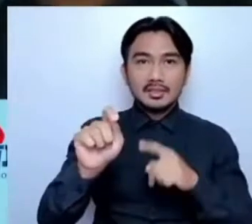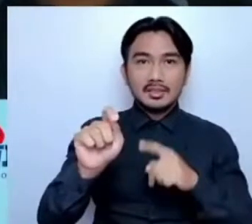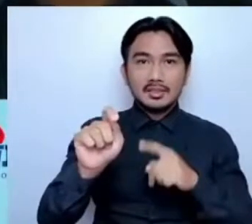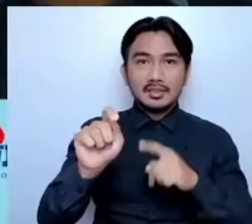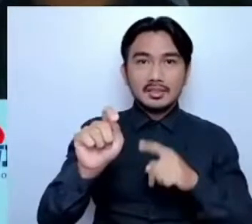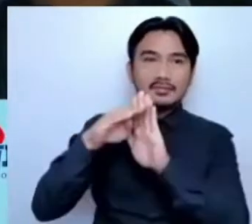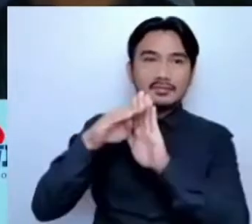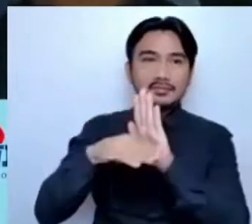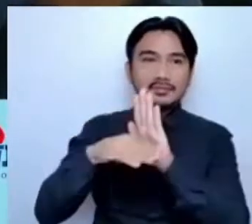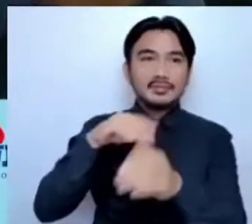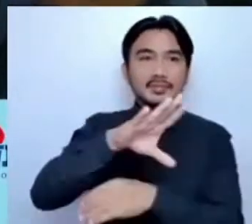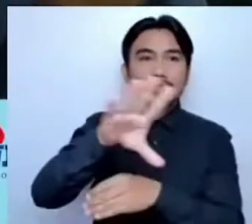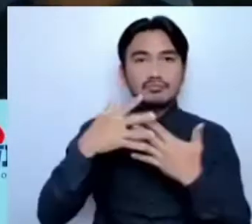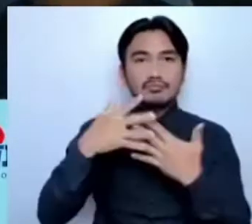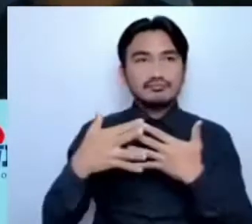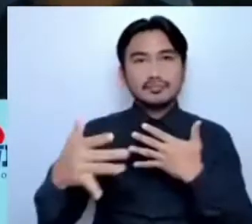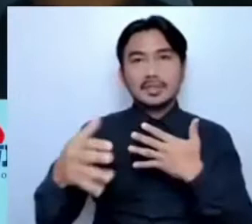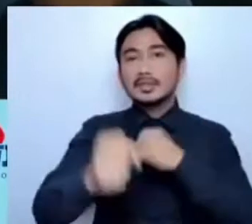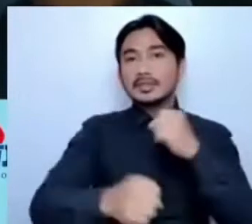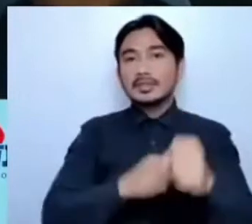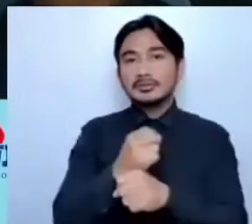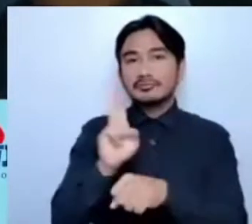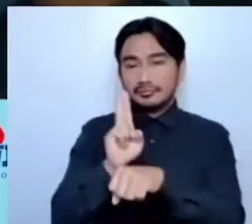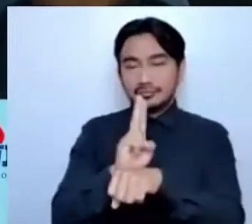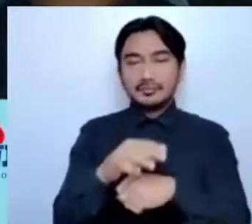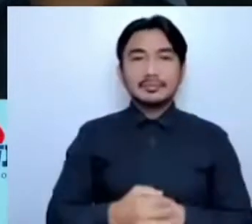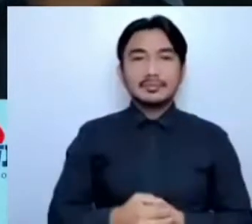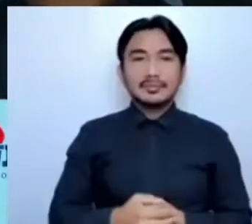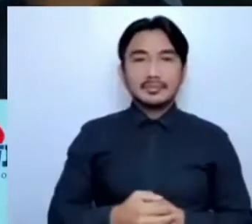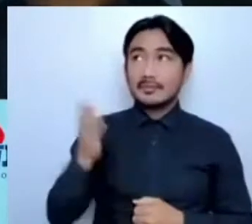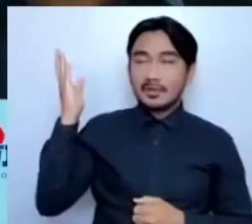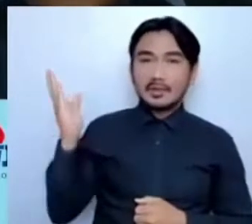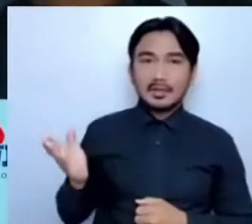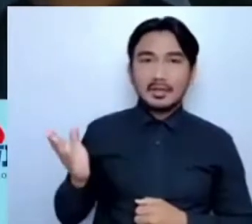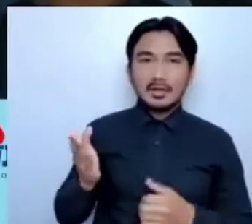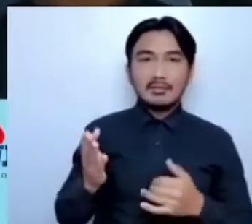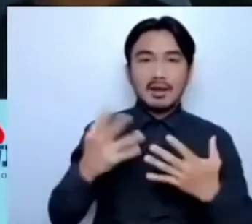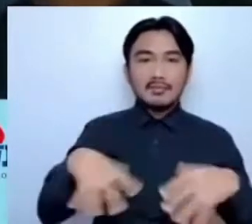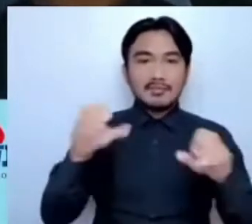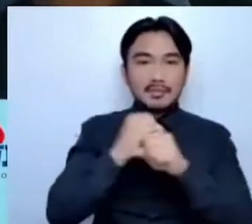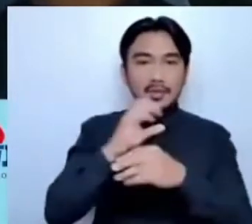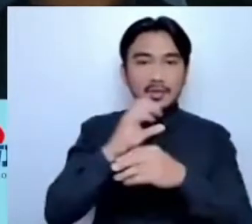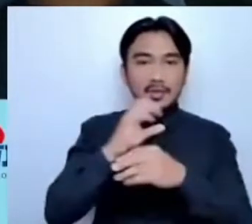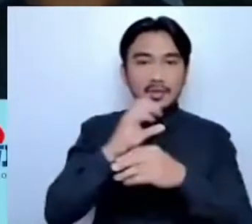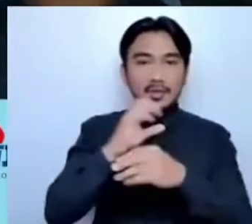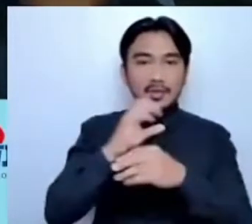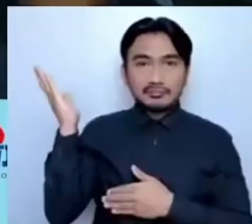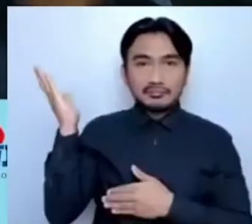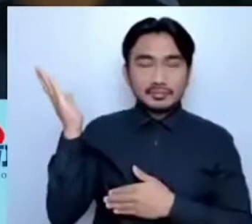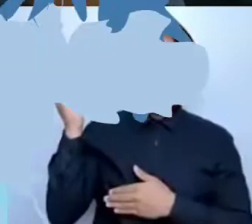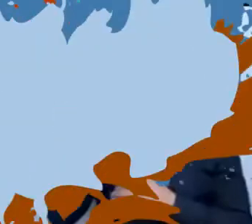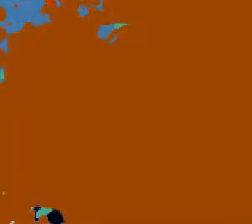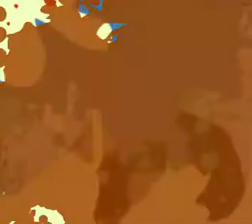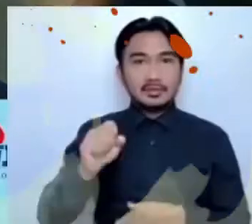tool and one plus factor. And these are the last indicators to be integrated in our